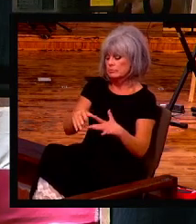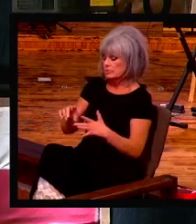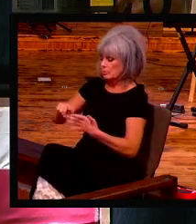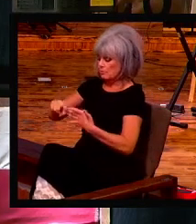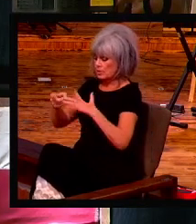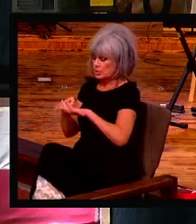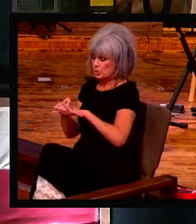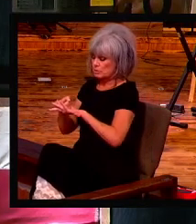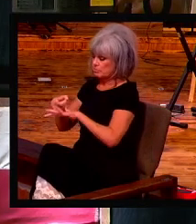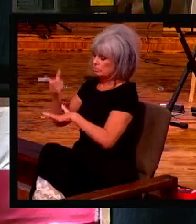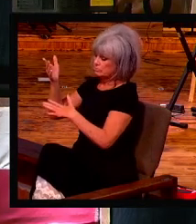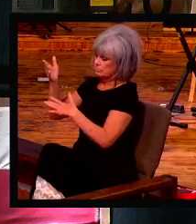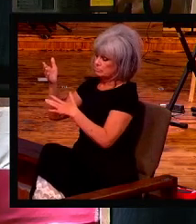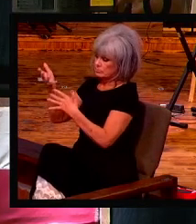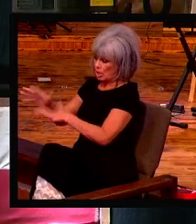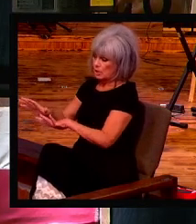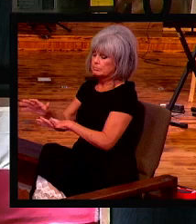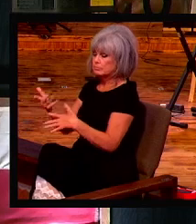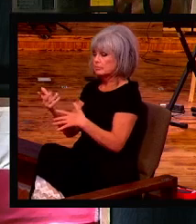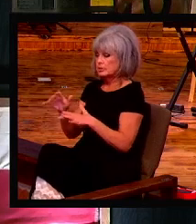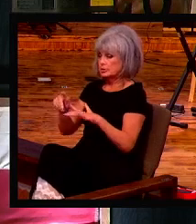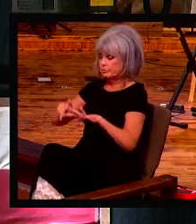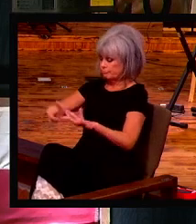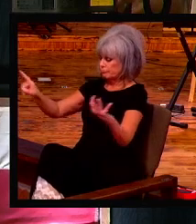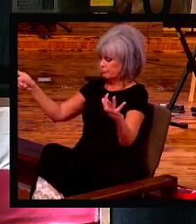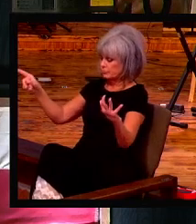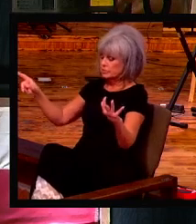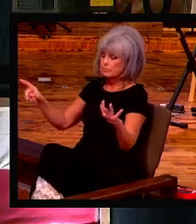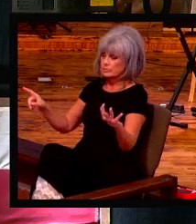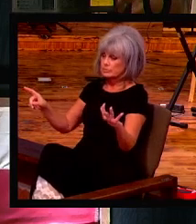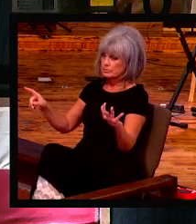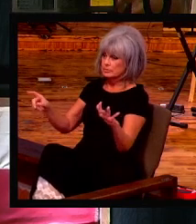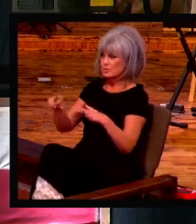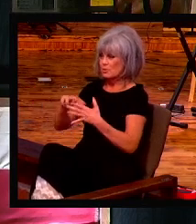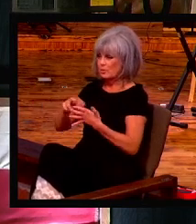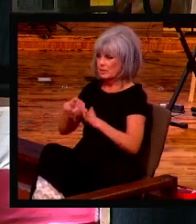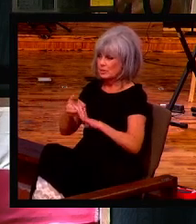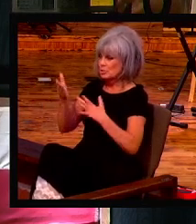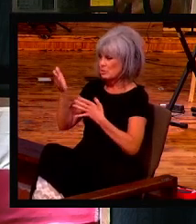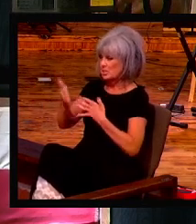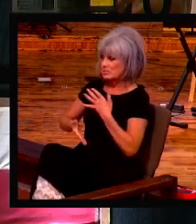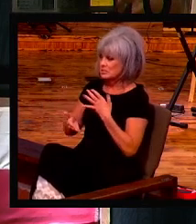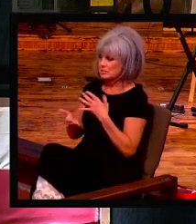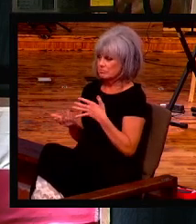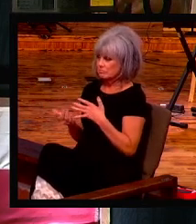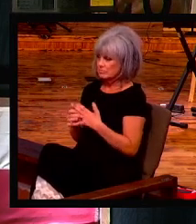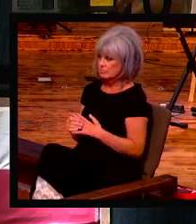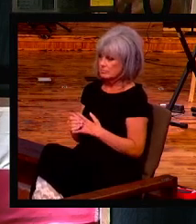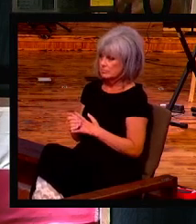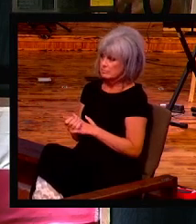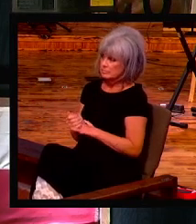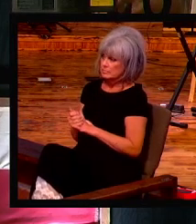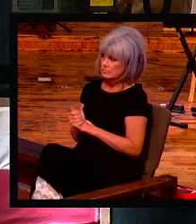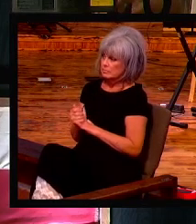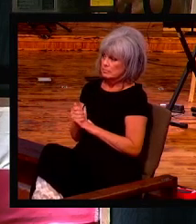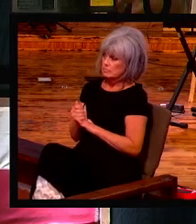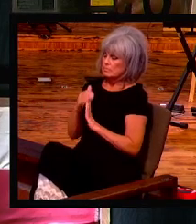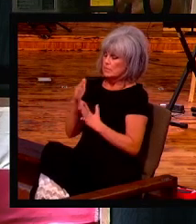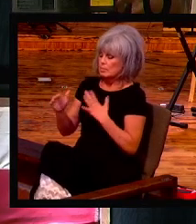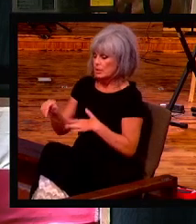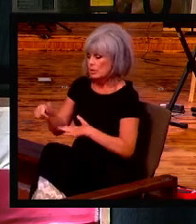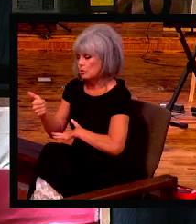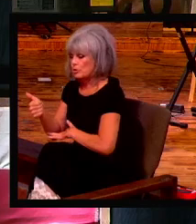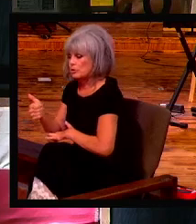to accomplish that mission, and once the mission was accomplished, the relationship therefore ends. There may be others who are like,